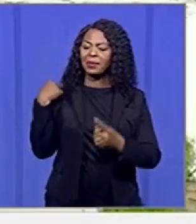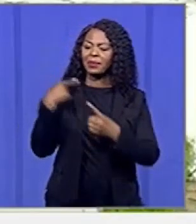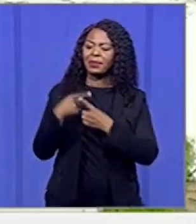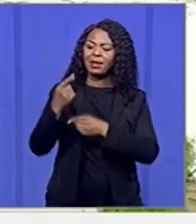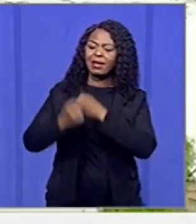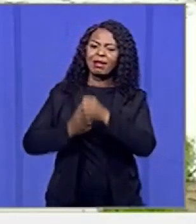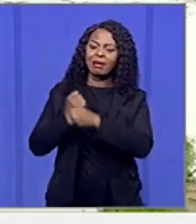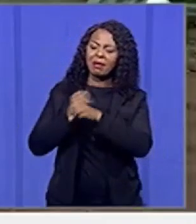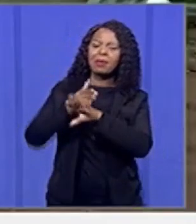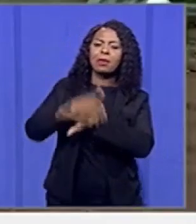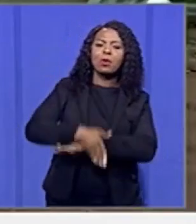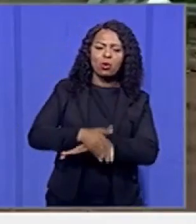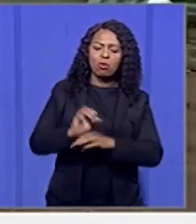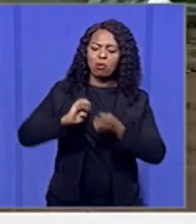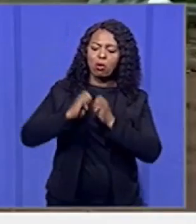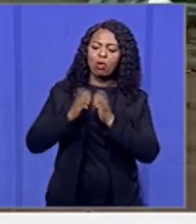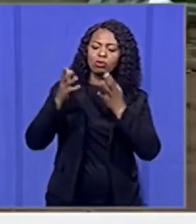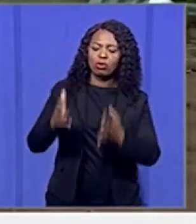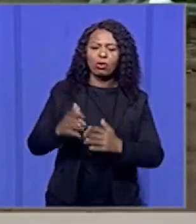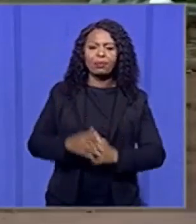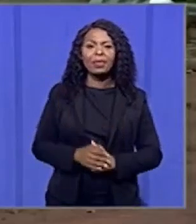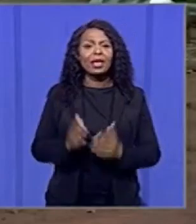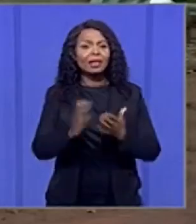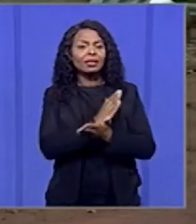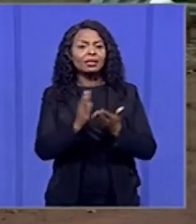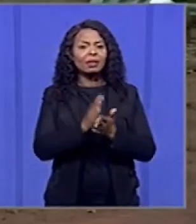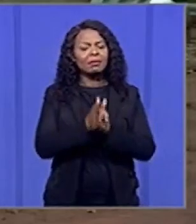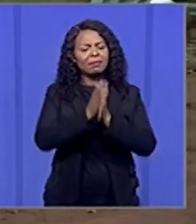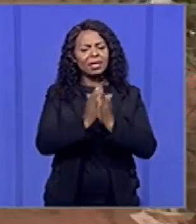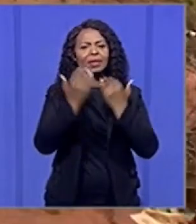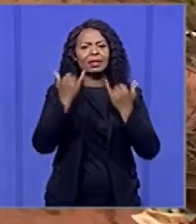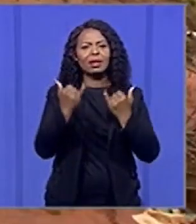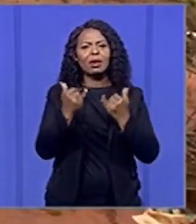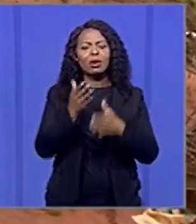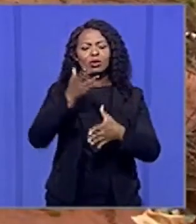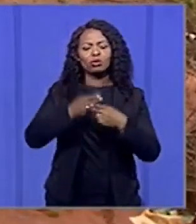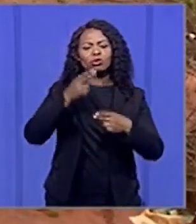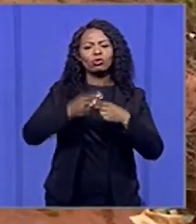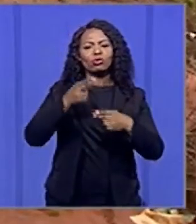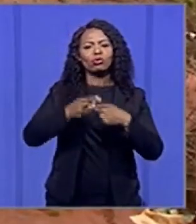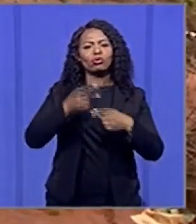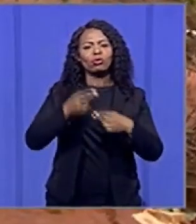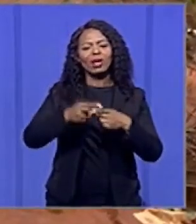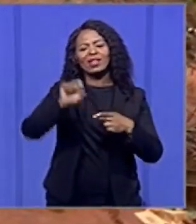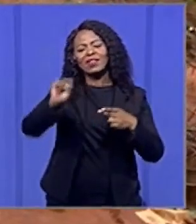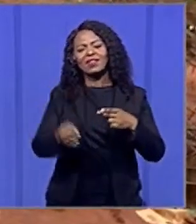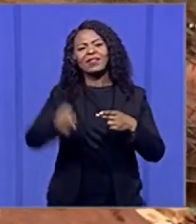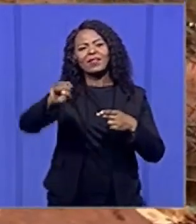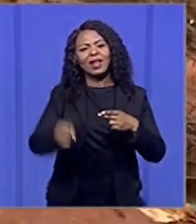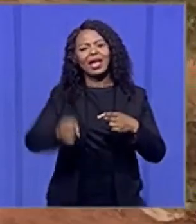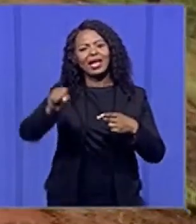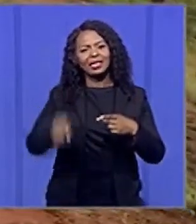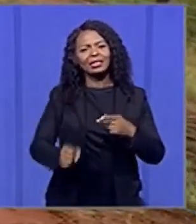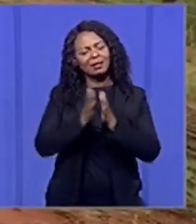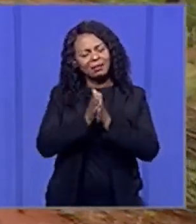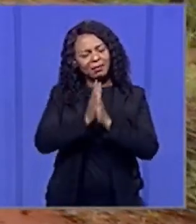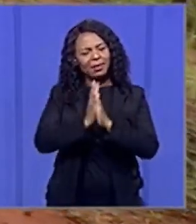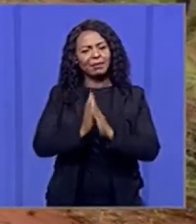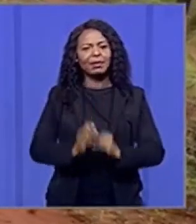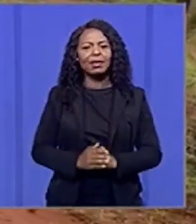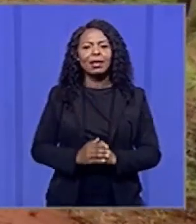ba na le kgwetlho e. Ba bangwe ba ikuela gore go nne le mantlwana a boithusetso a flashiwang. Baagi ba motse